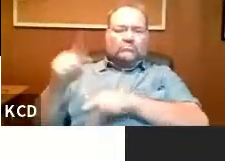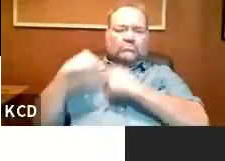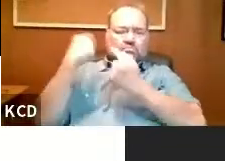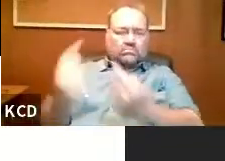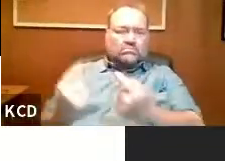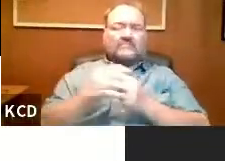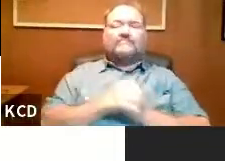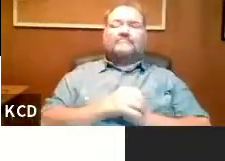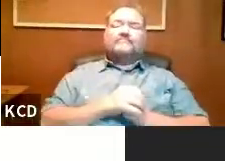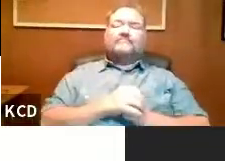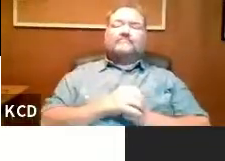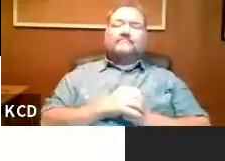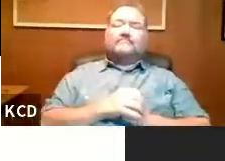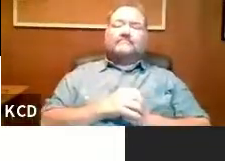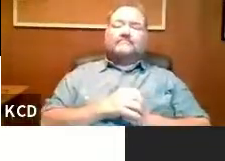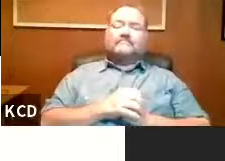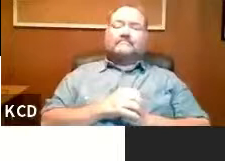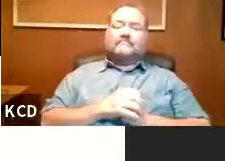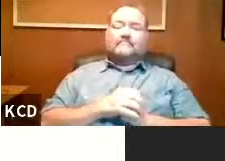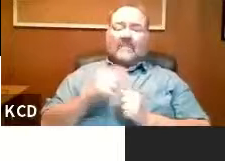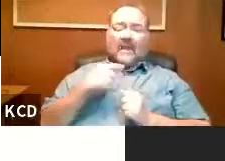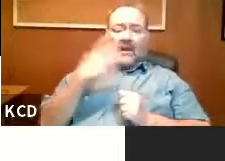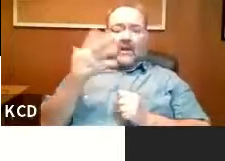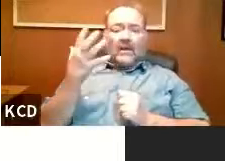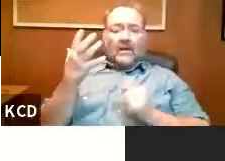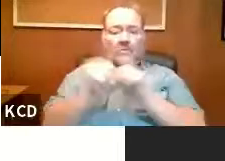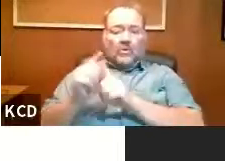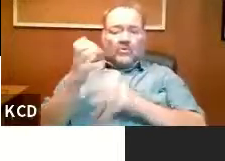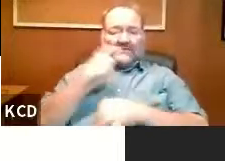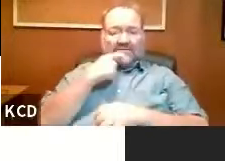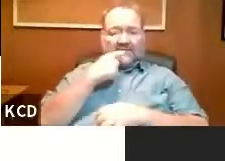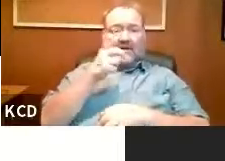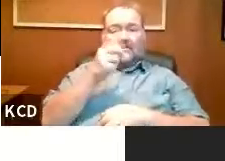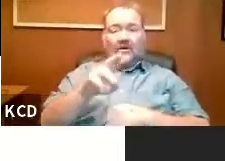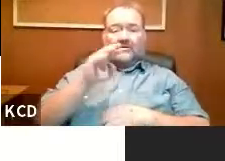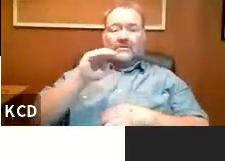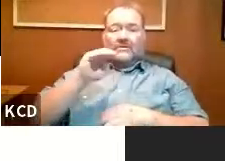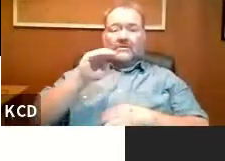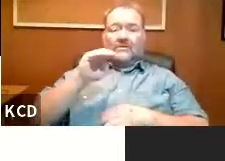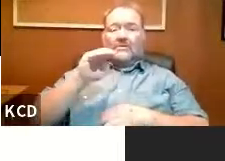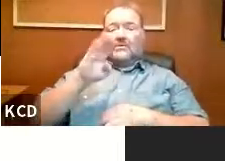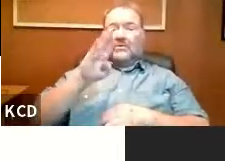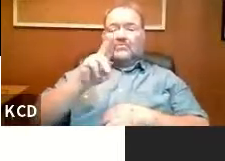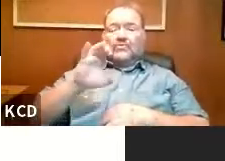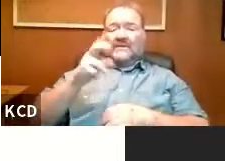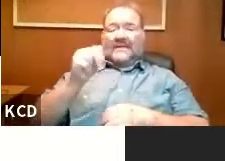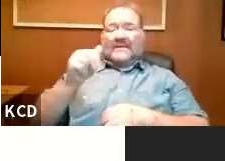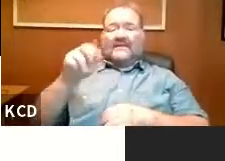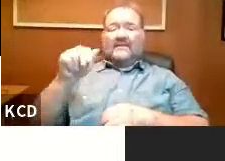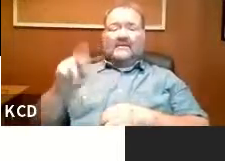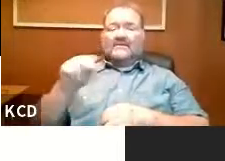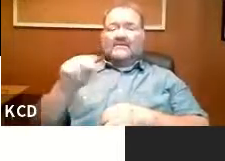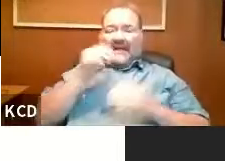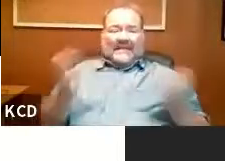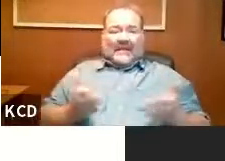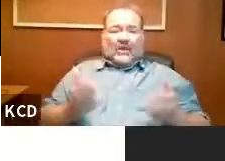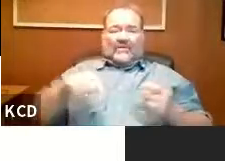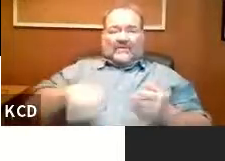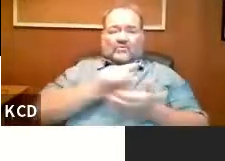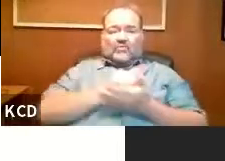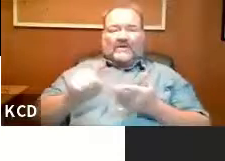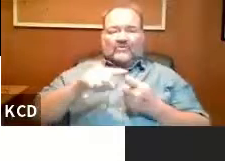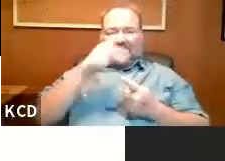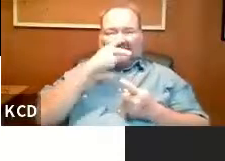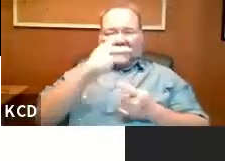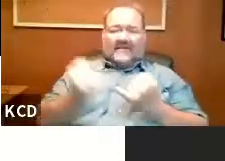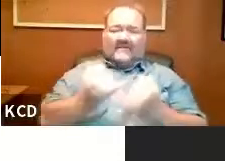there. I also need to say that Dr. Buchanan hasn't been here this week to see the final version of this. So these are definitely